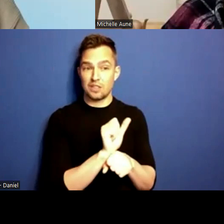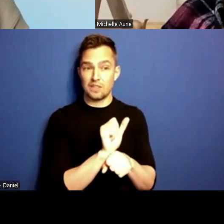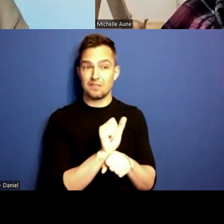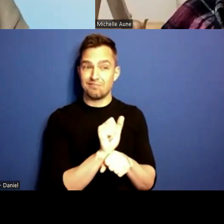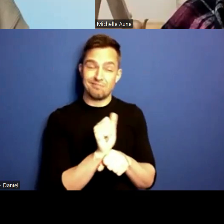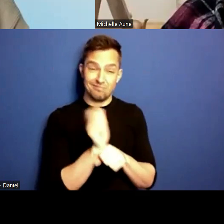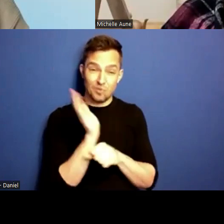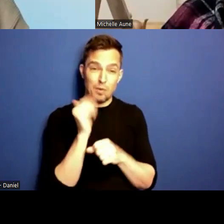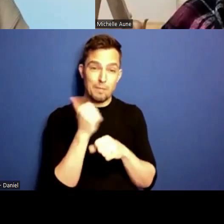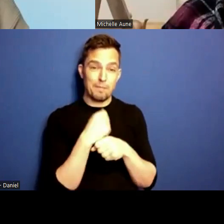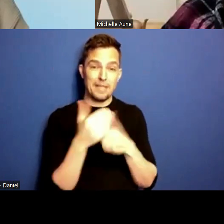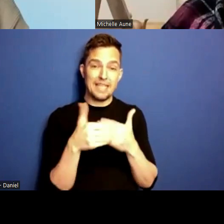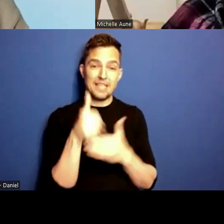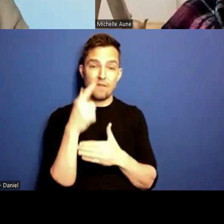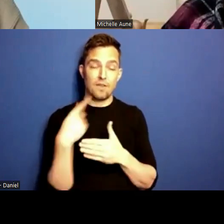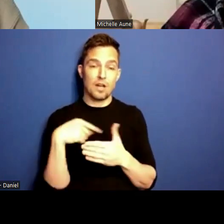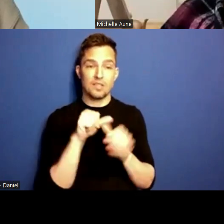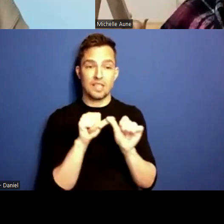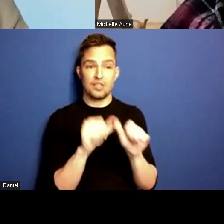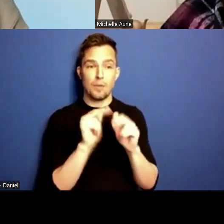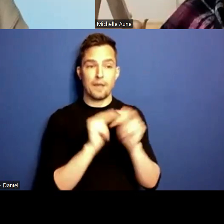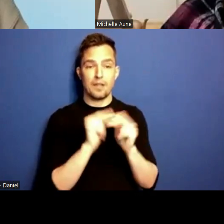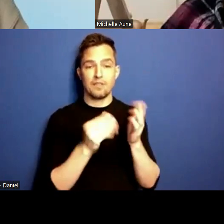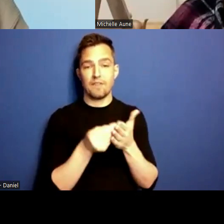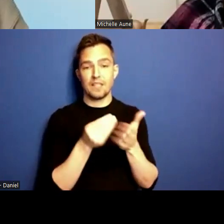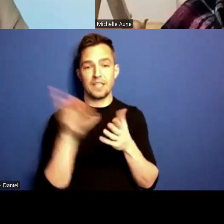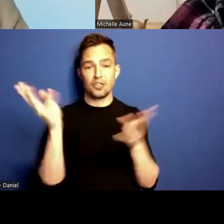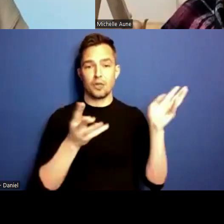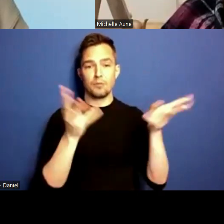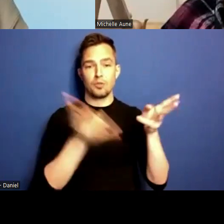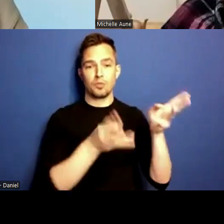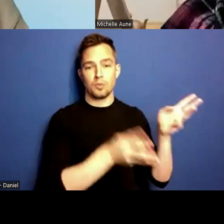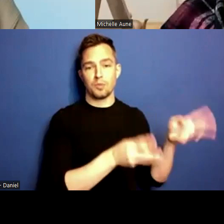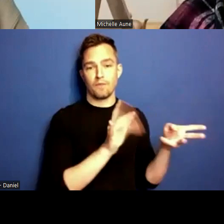it'll be easier for us to continue to build out funding streams for it.